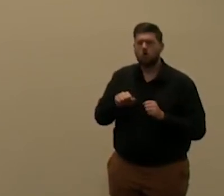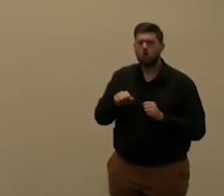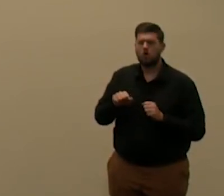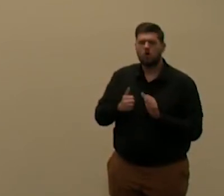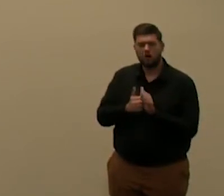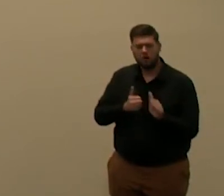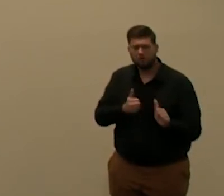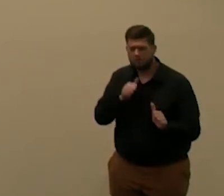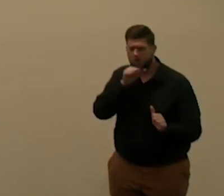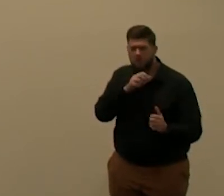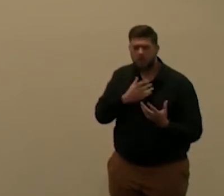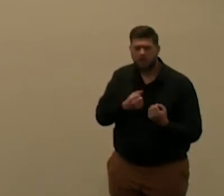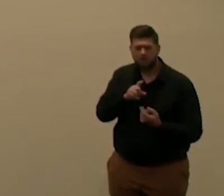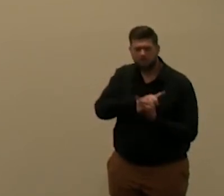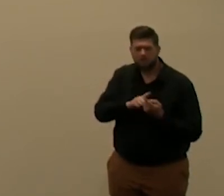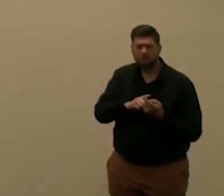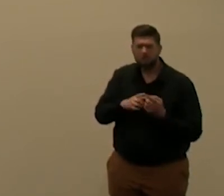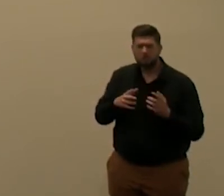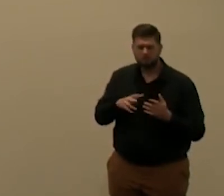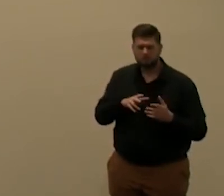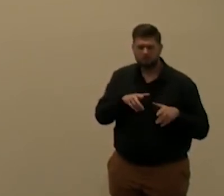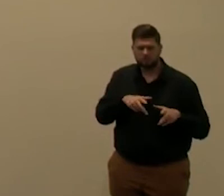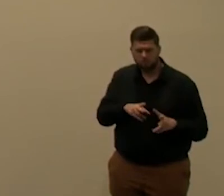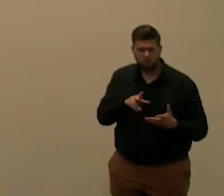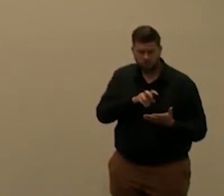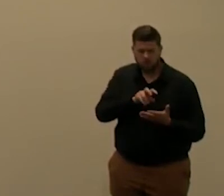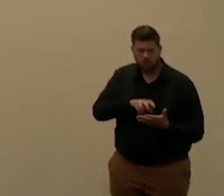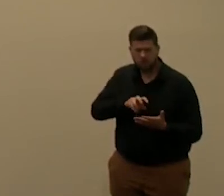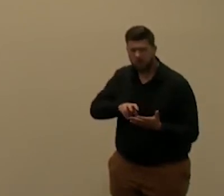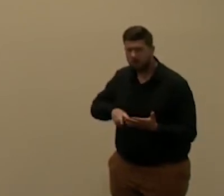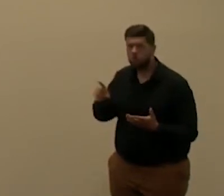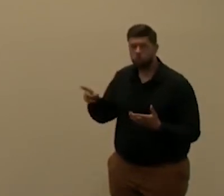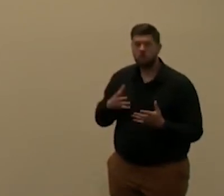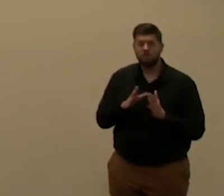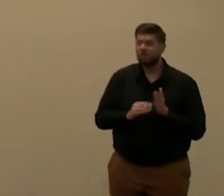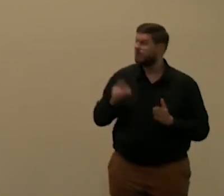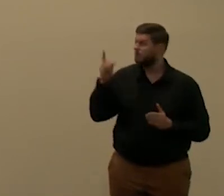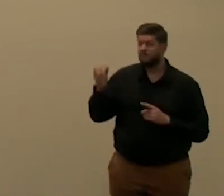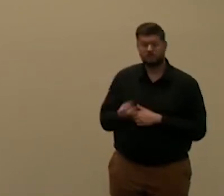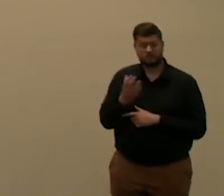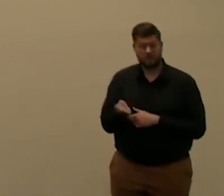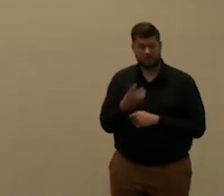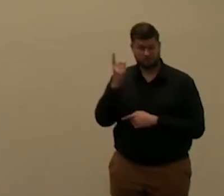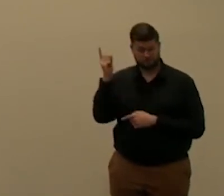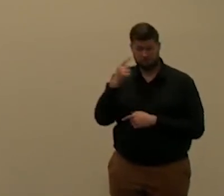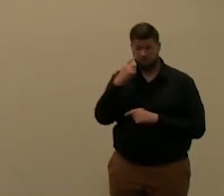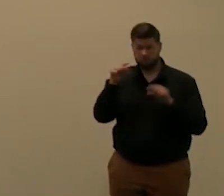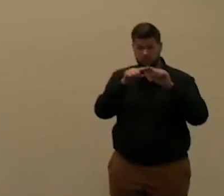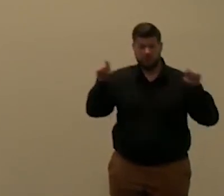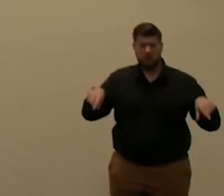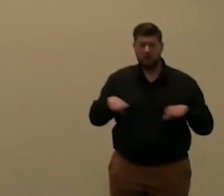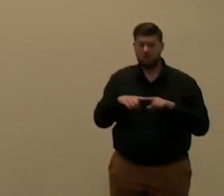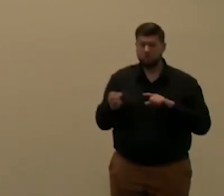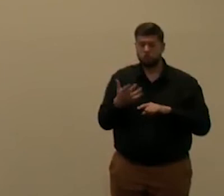that it can track. So, for example, in this case, and these are slides coming, images coming